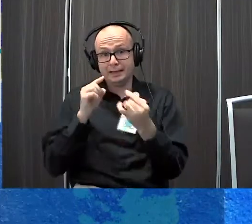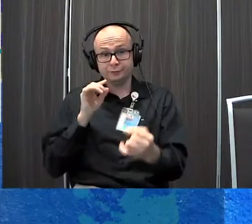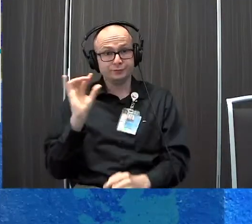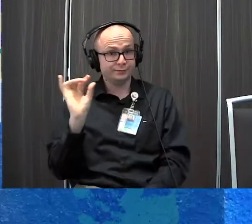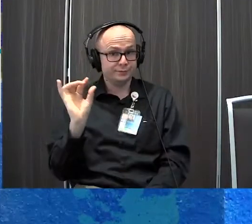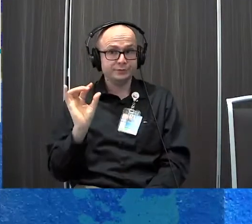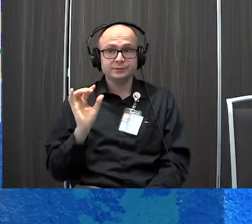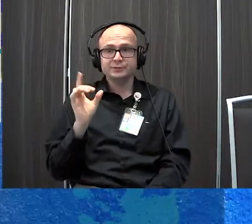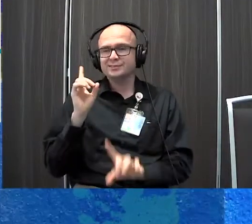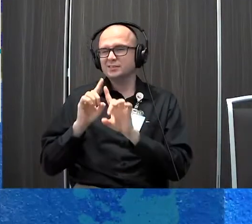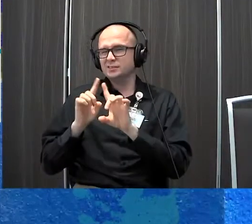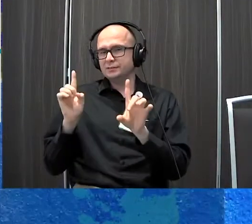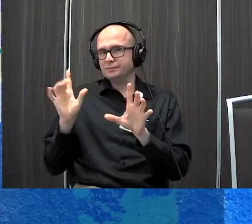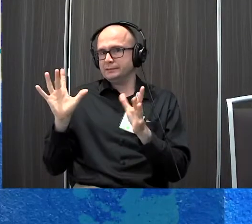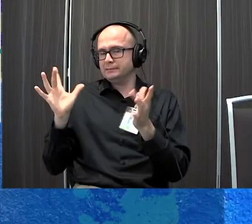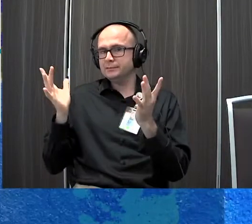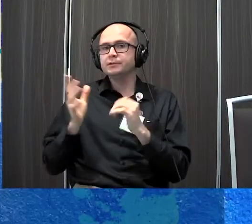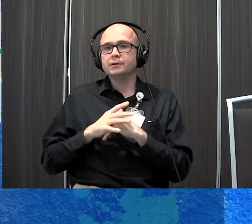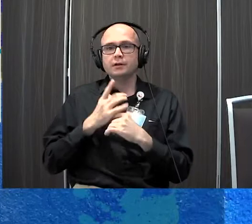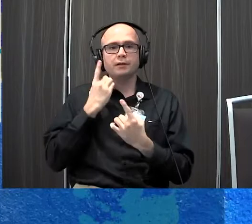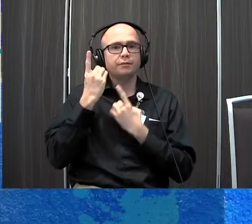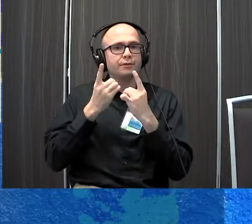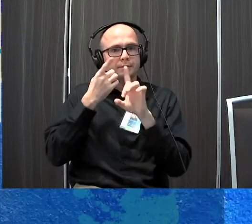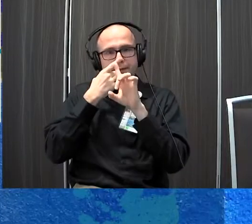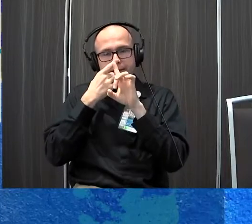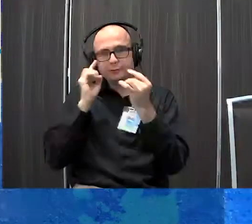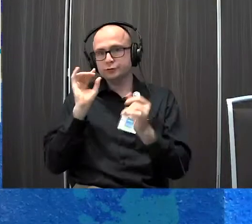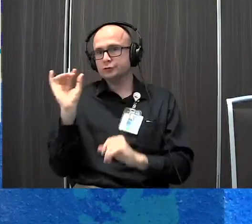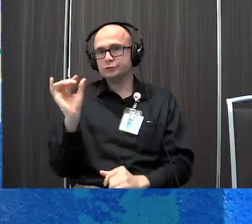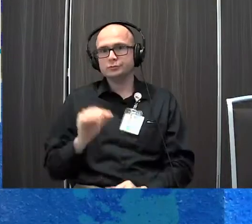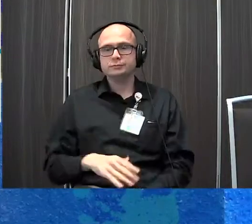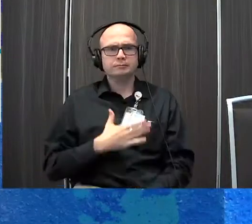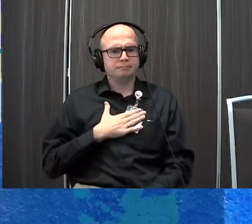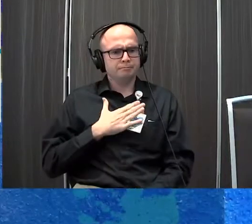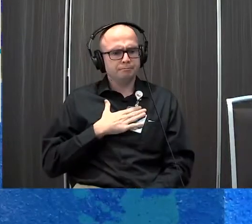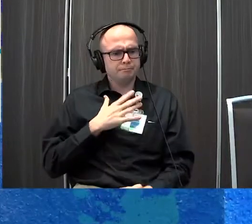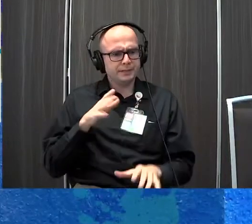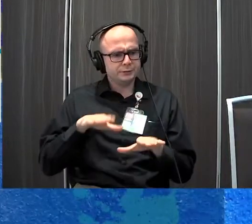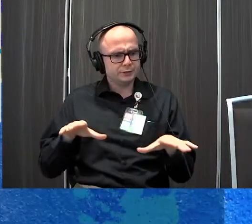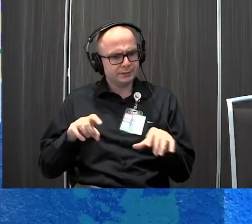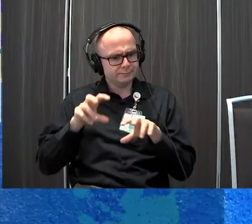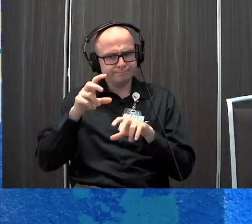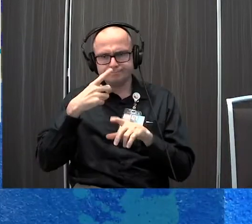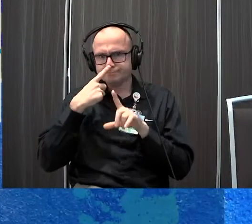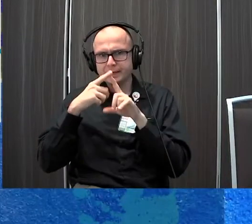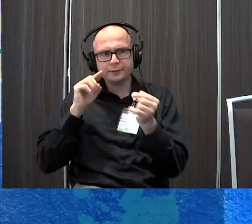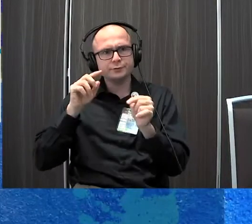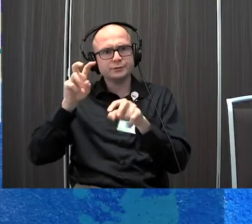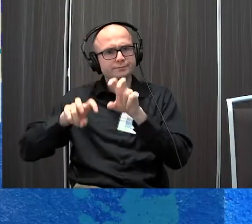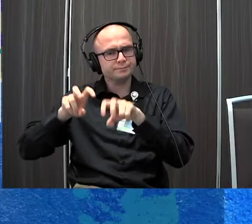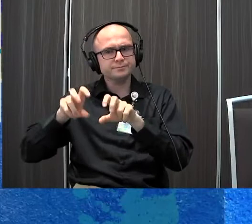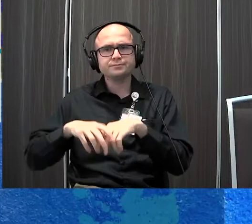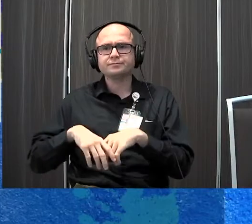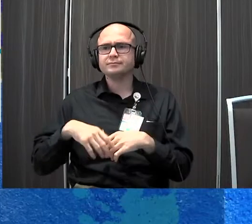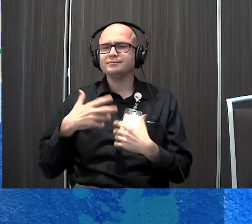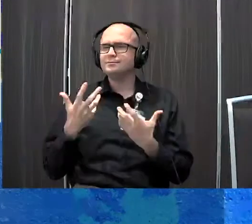there's just a slight difference there, and then I think about allergies as well. And so you might ask, does my child need an allergy evaluation? And I would suggest that